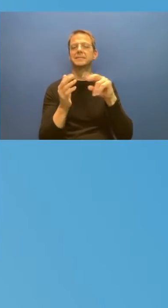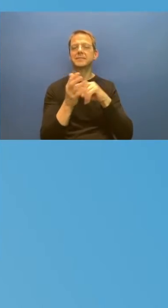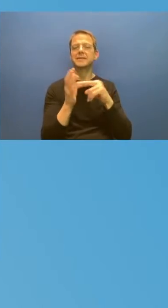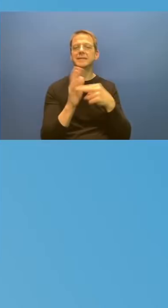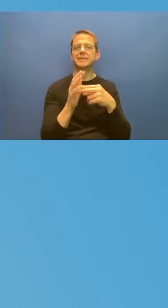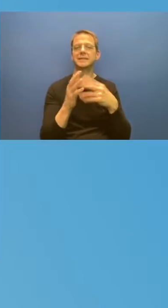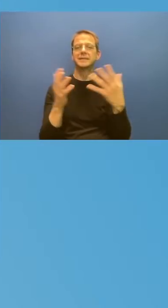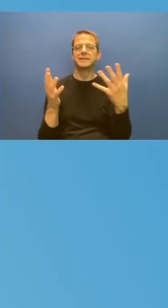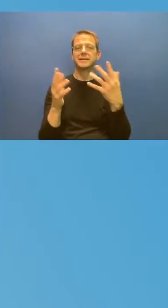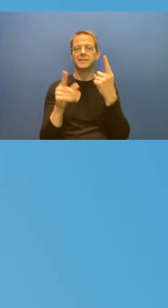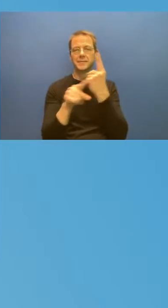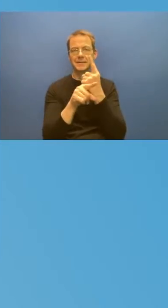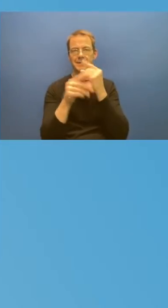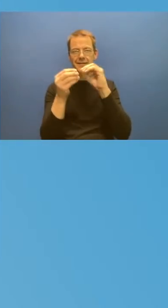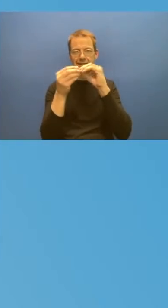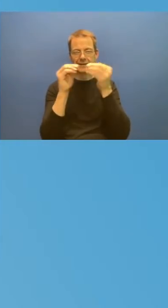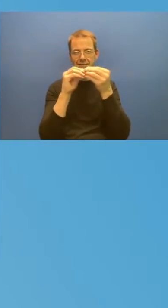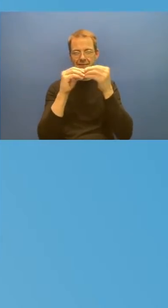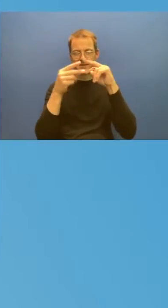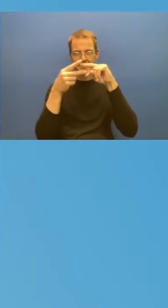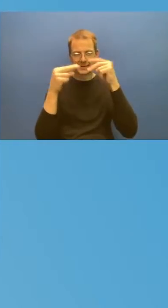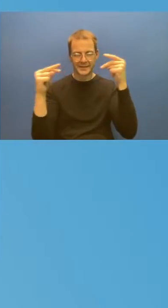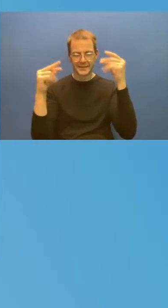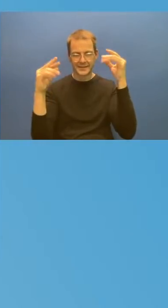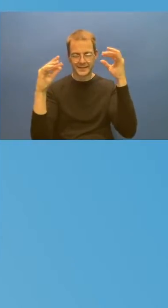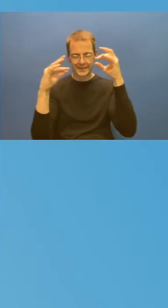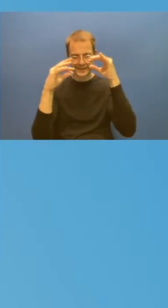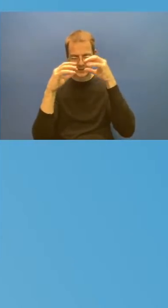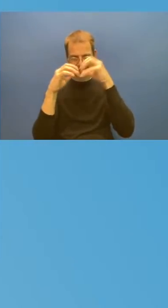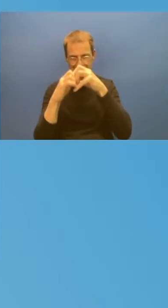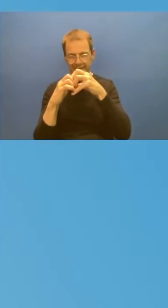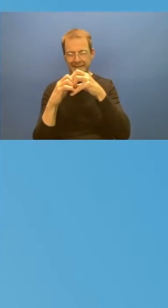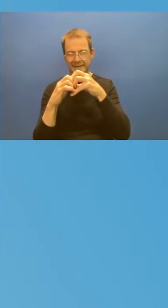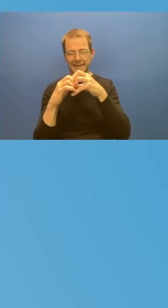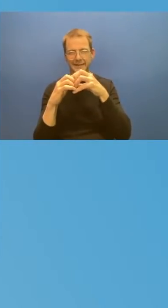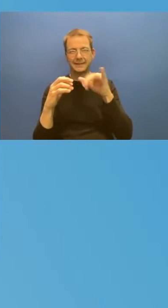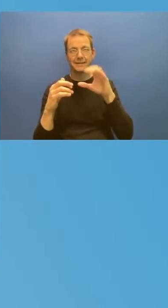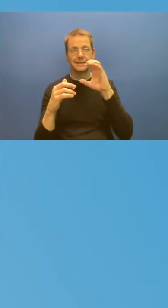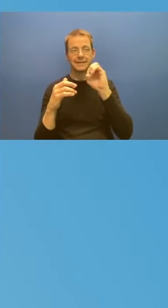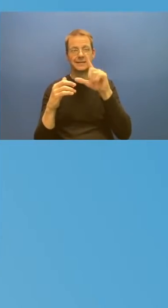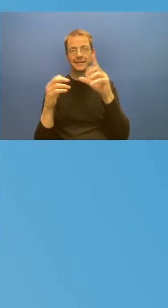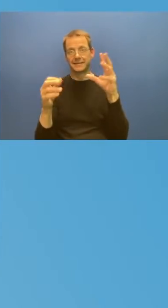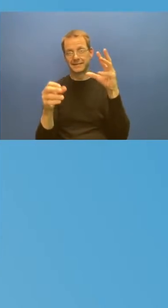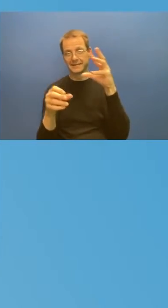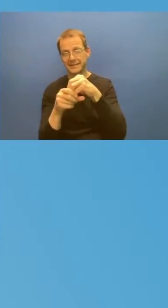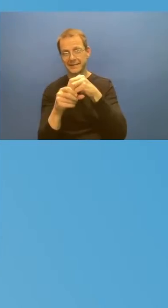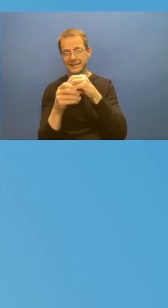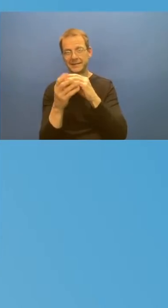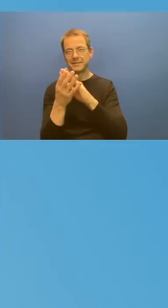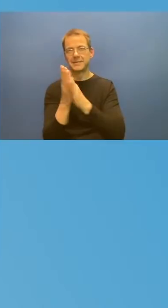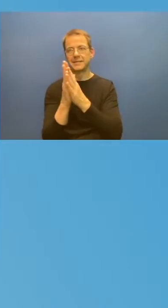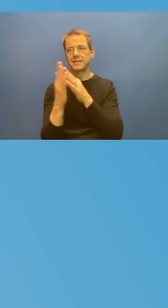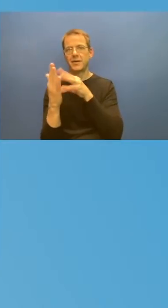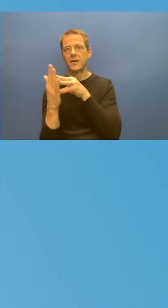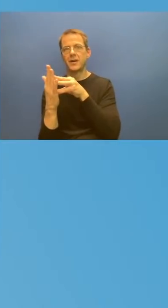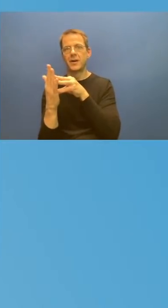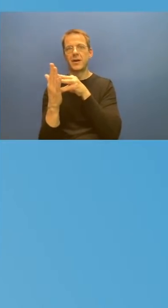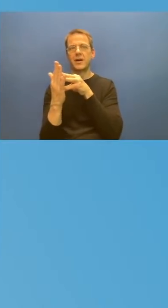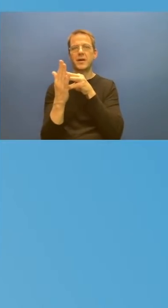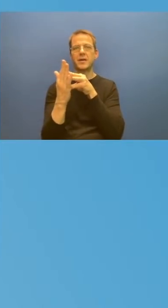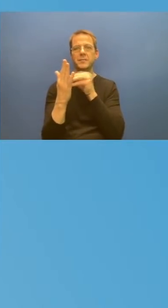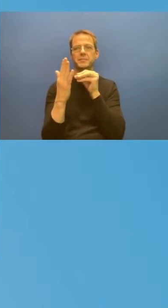its viral replication cycle, it's going to make mistakes, as Jason had mentioned. And